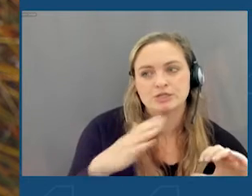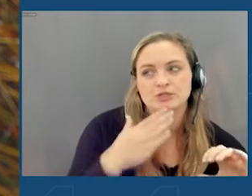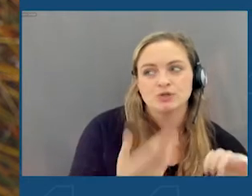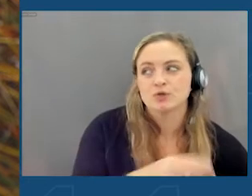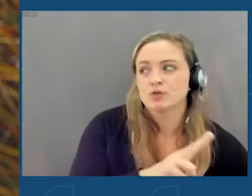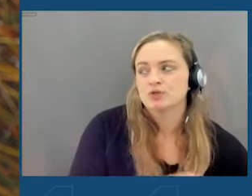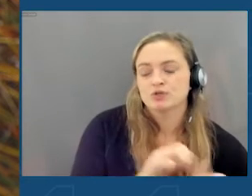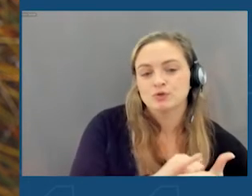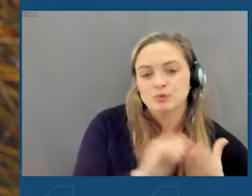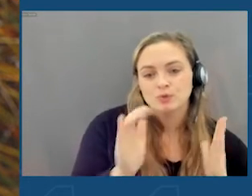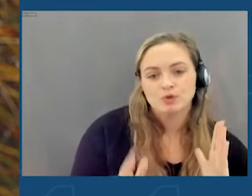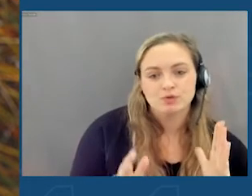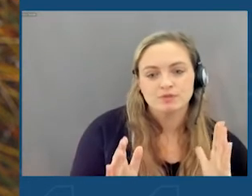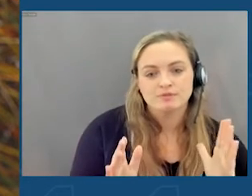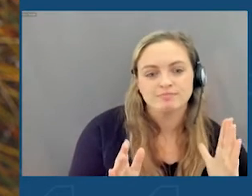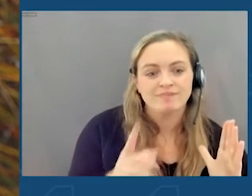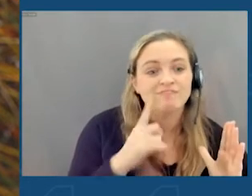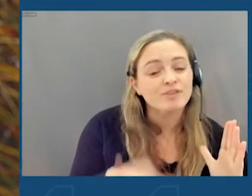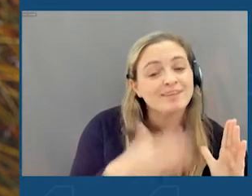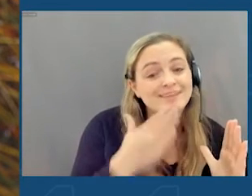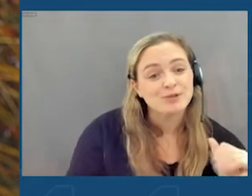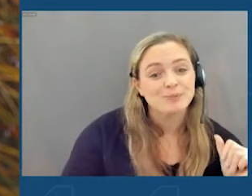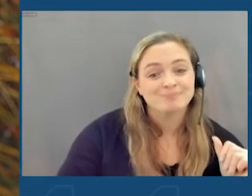New Yorkers. And so for that, thank you.